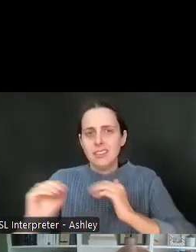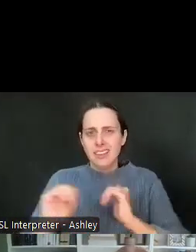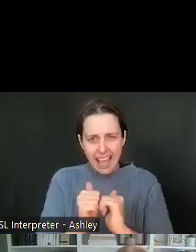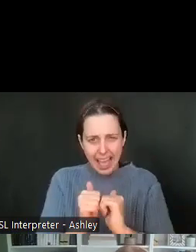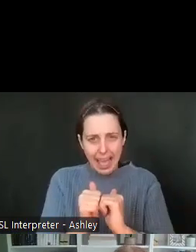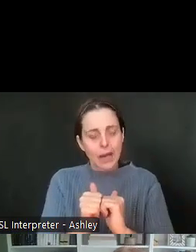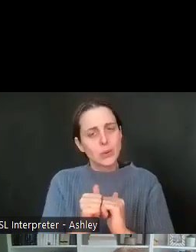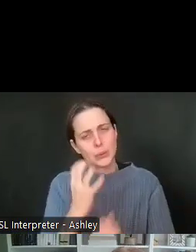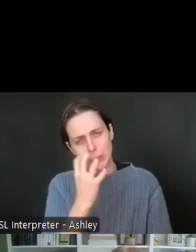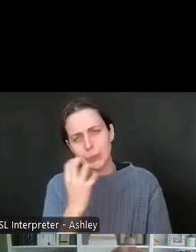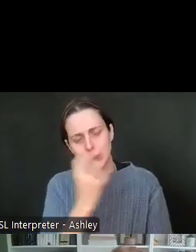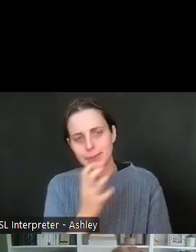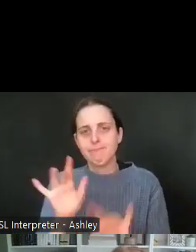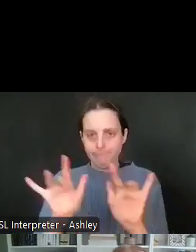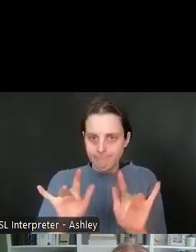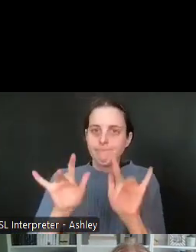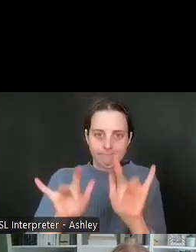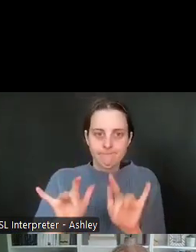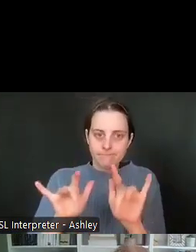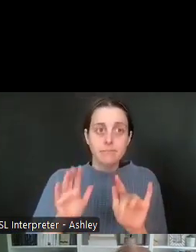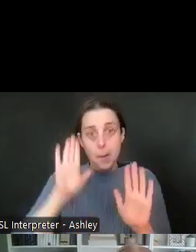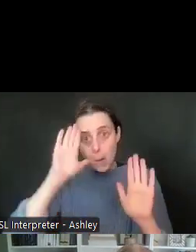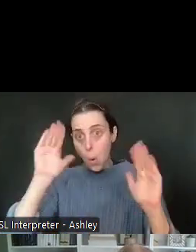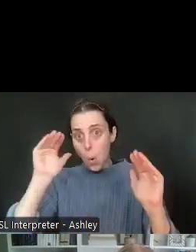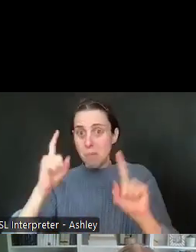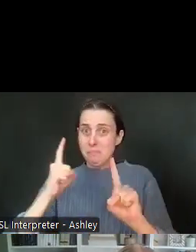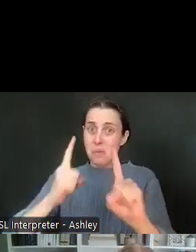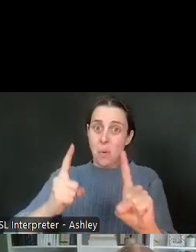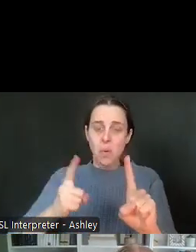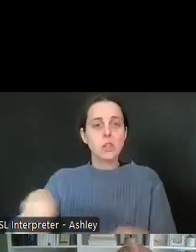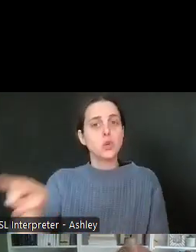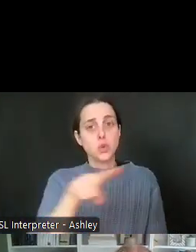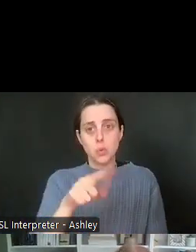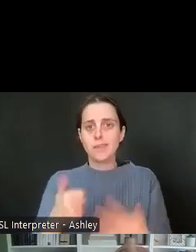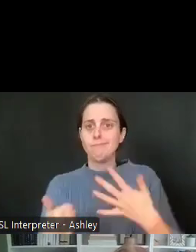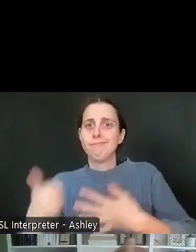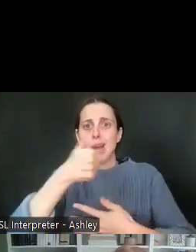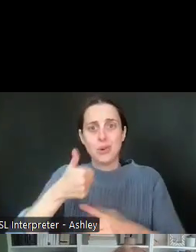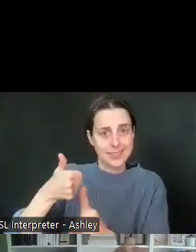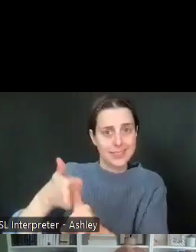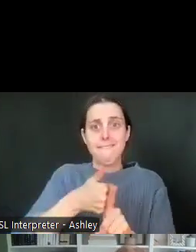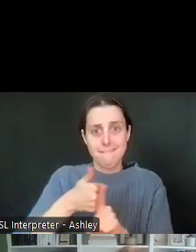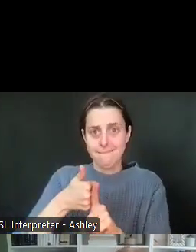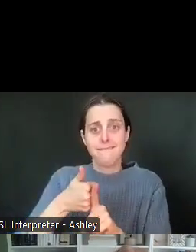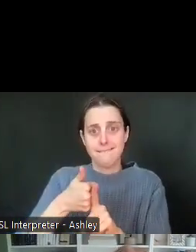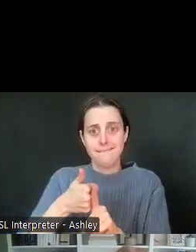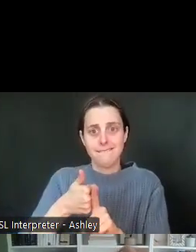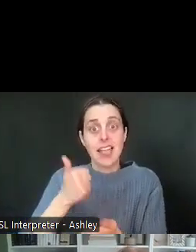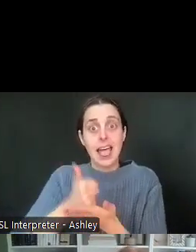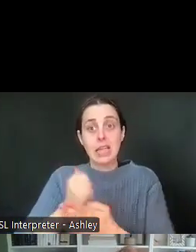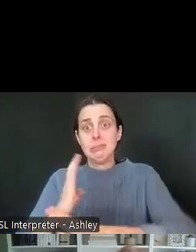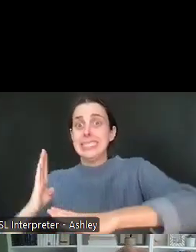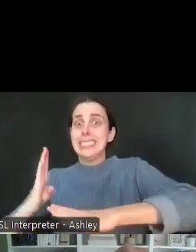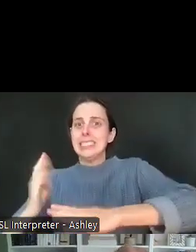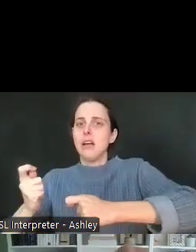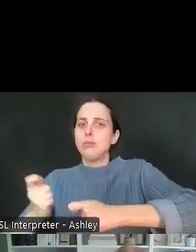you is that today you can prioritize you. What is it going to take to help you reduce